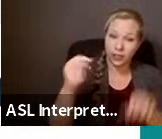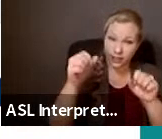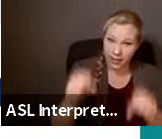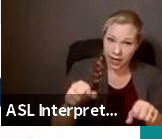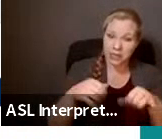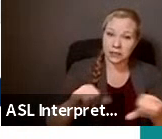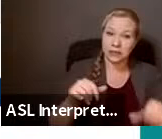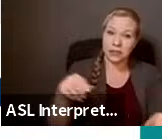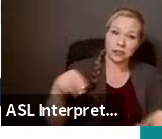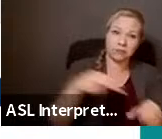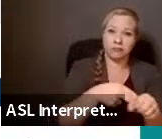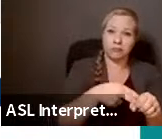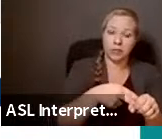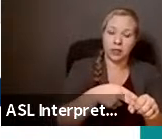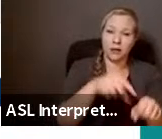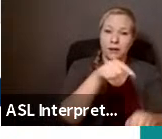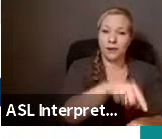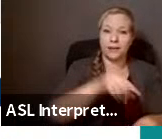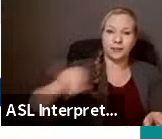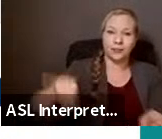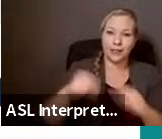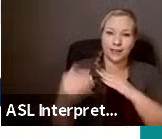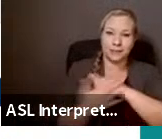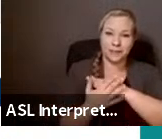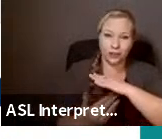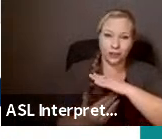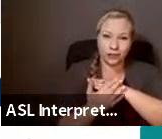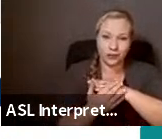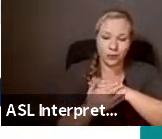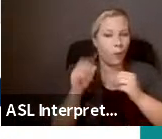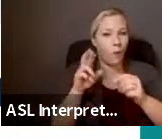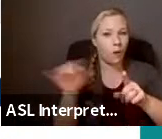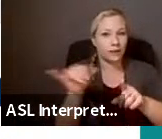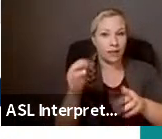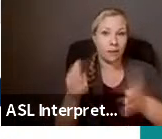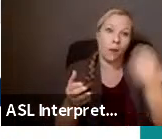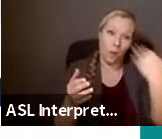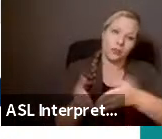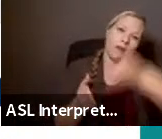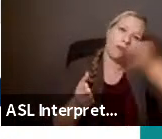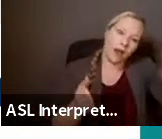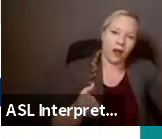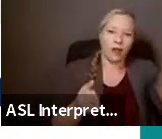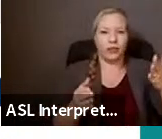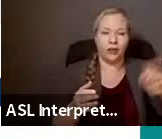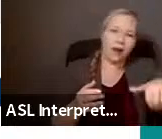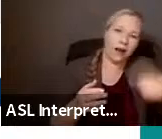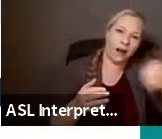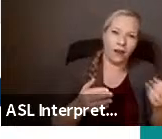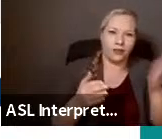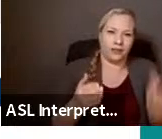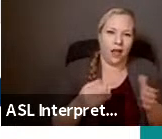to having it, I think where it was located was on the other side of the freeway interchange. So I'm just trying to,